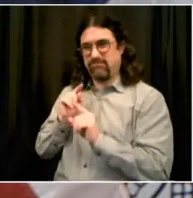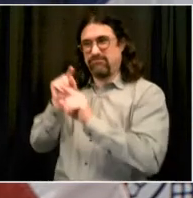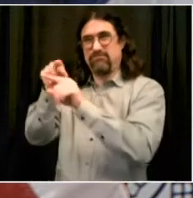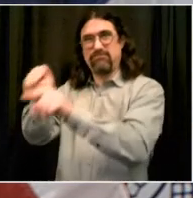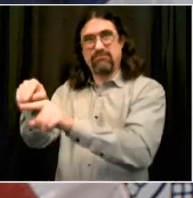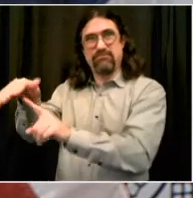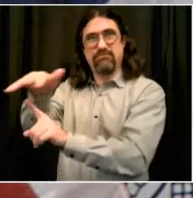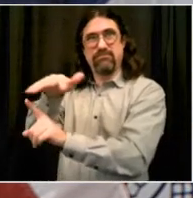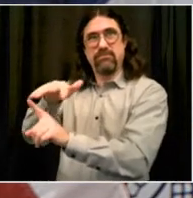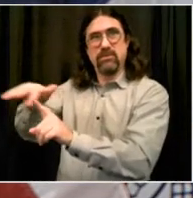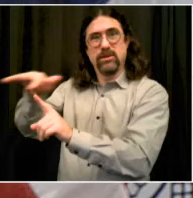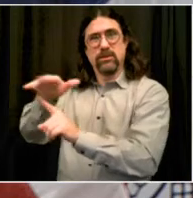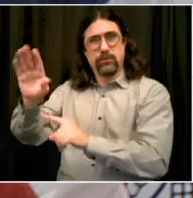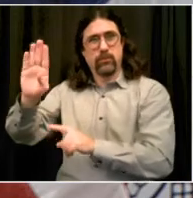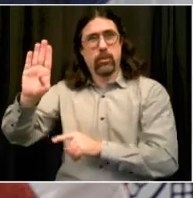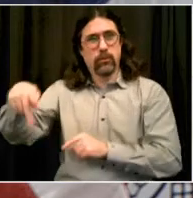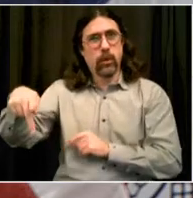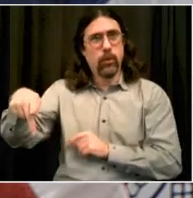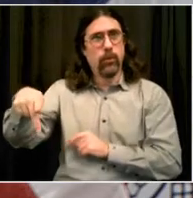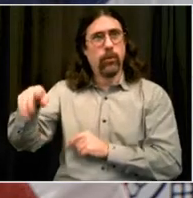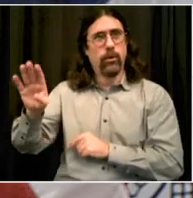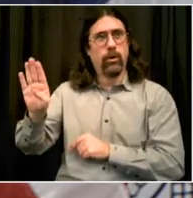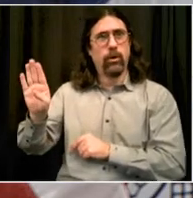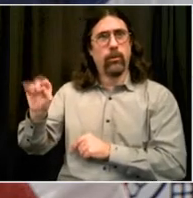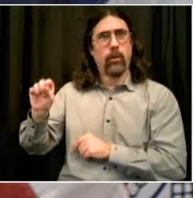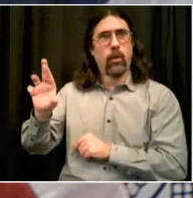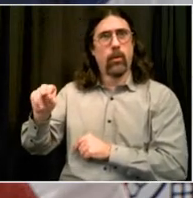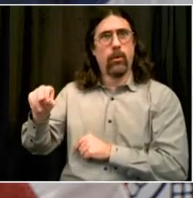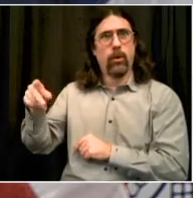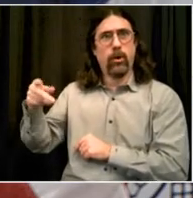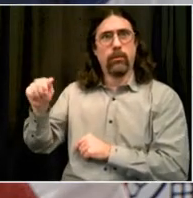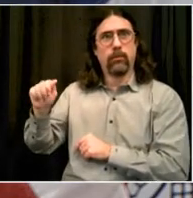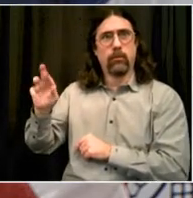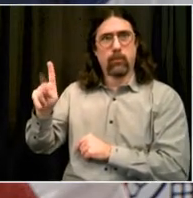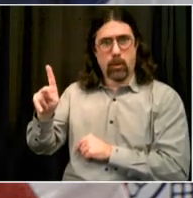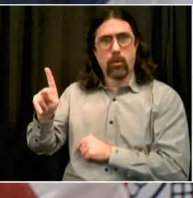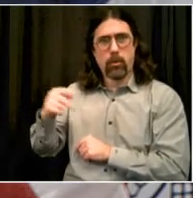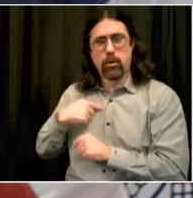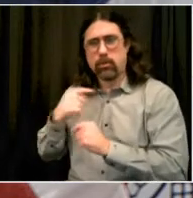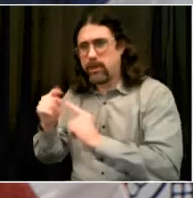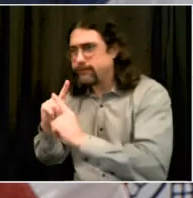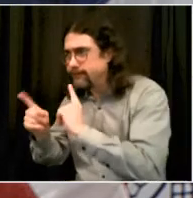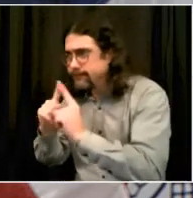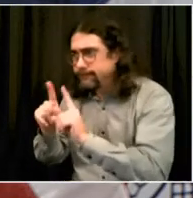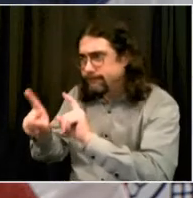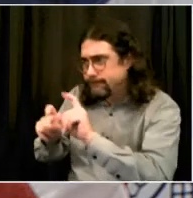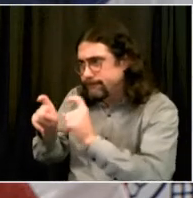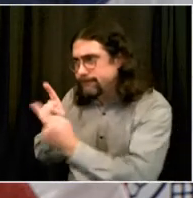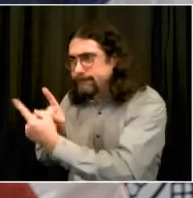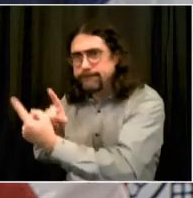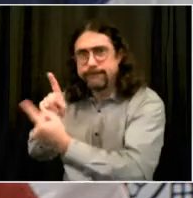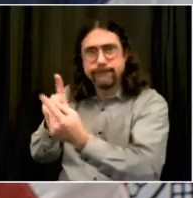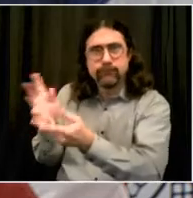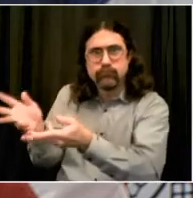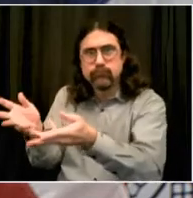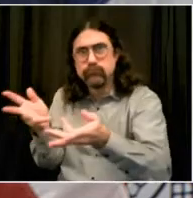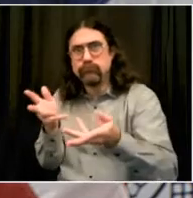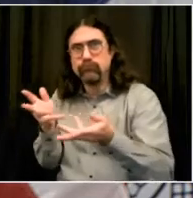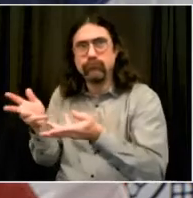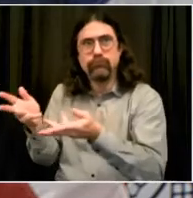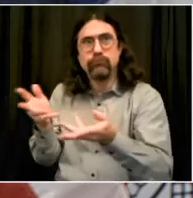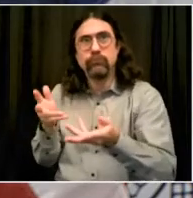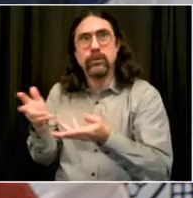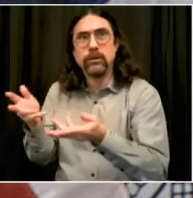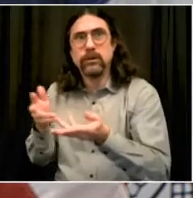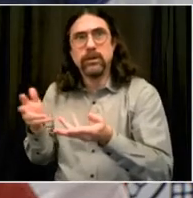way, I was struggling to have a conversation with them. And I was wondering how you feel like you're able to work